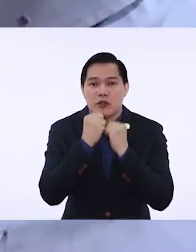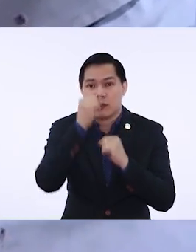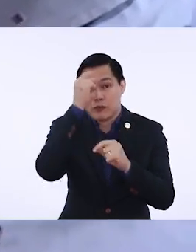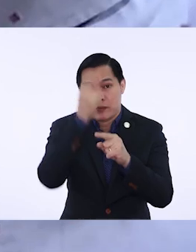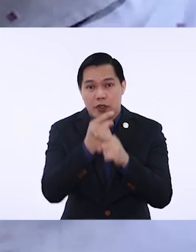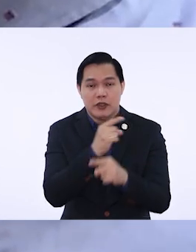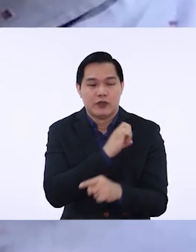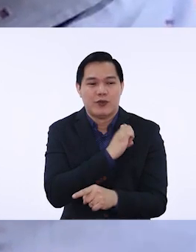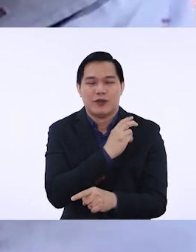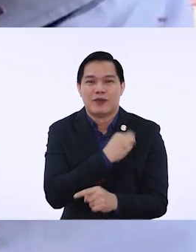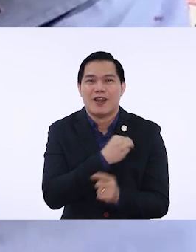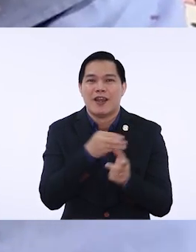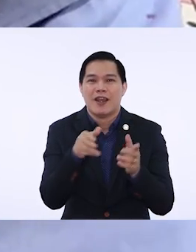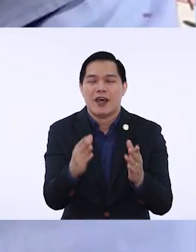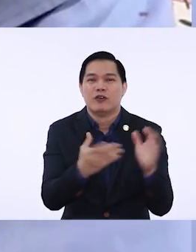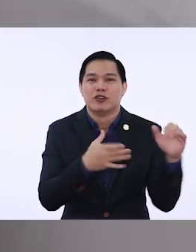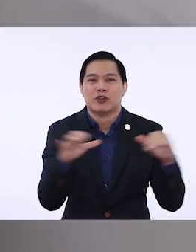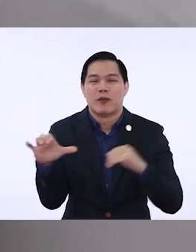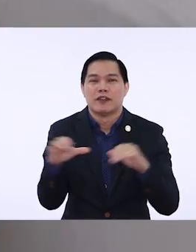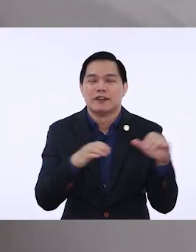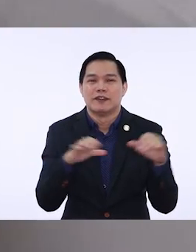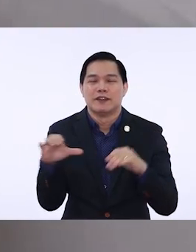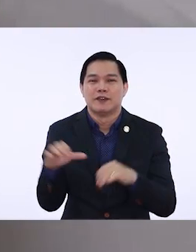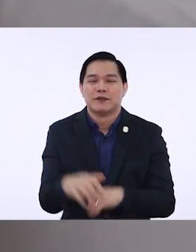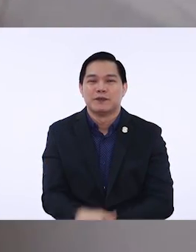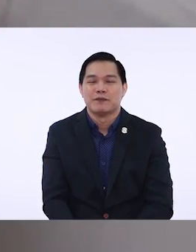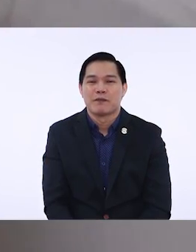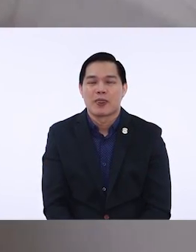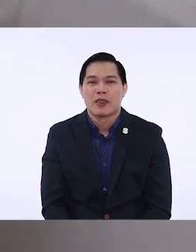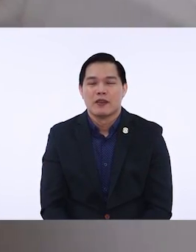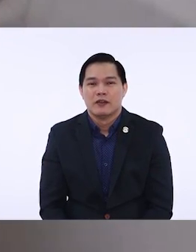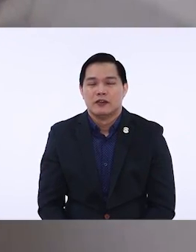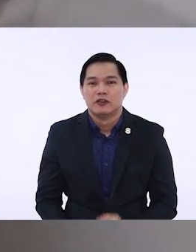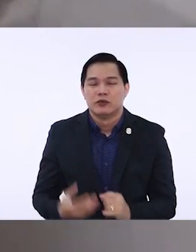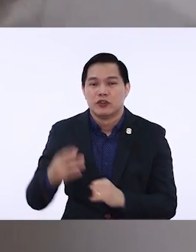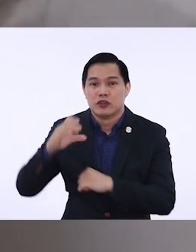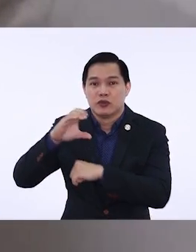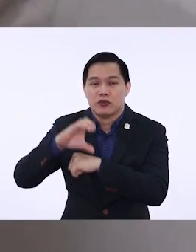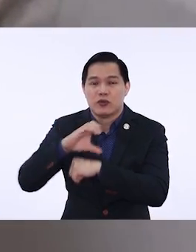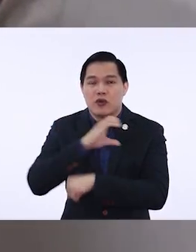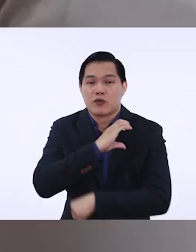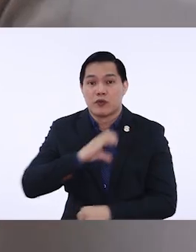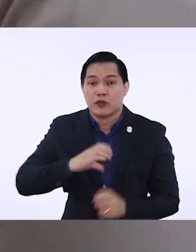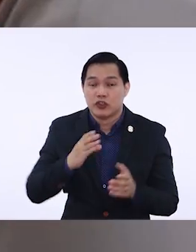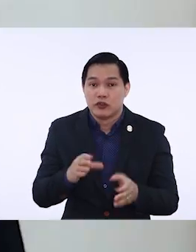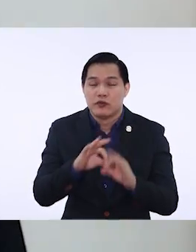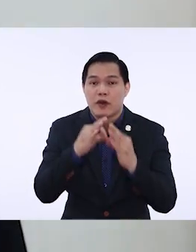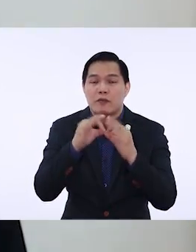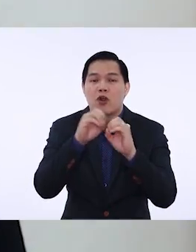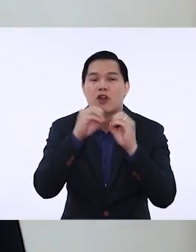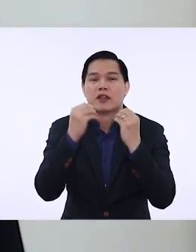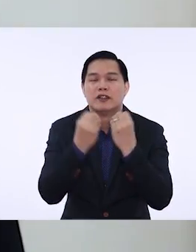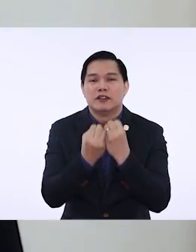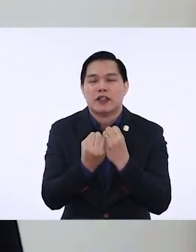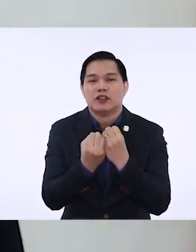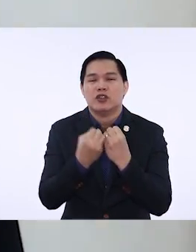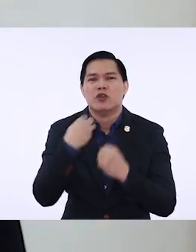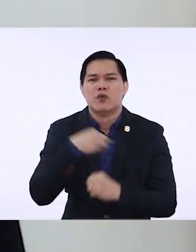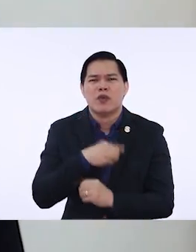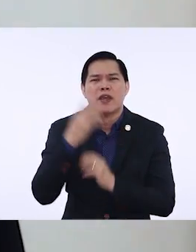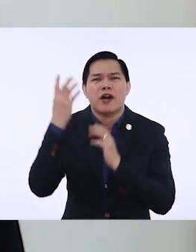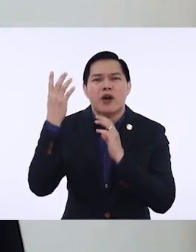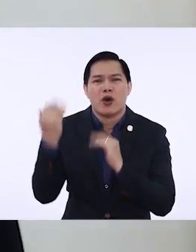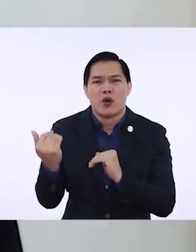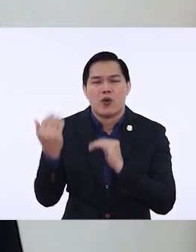Manalo, for allowing us to conduct activities like this within the Christian Family Organization. We hope